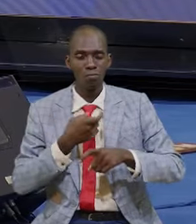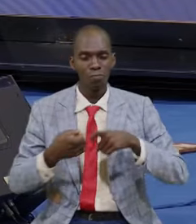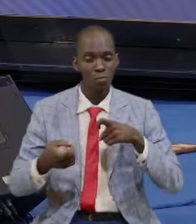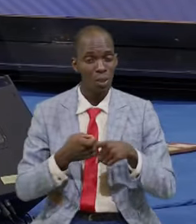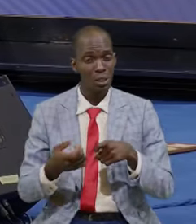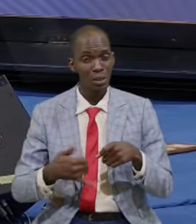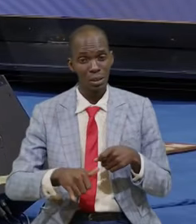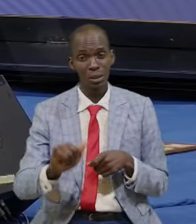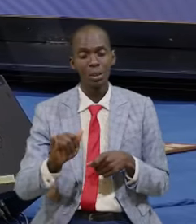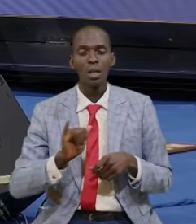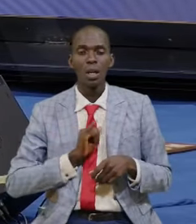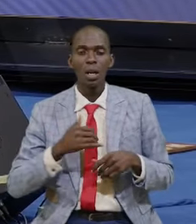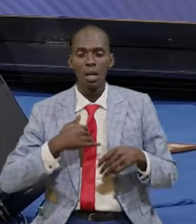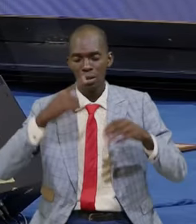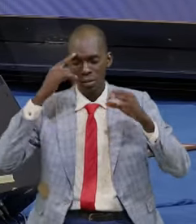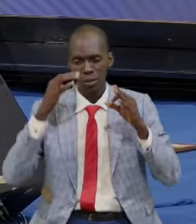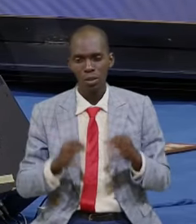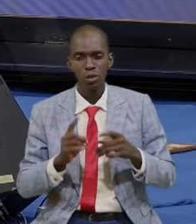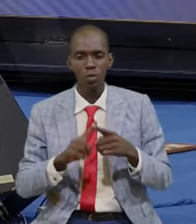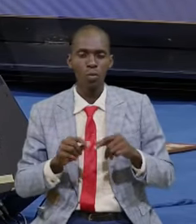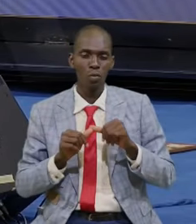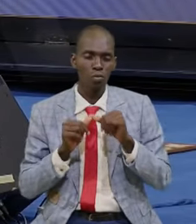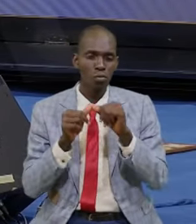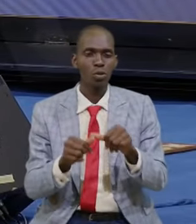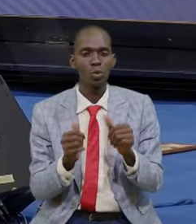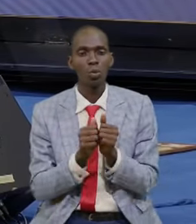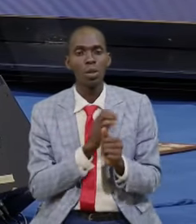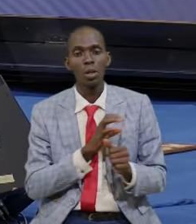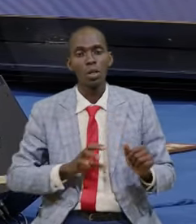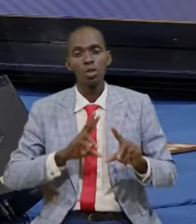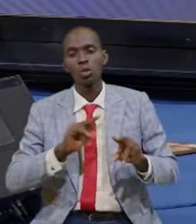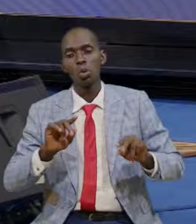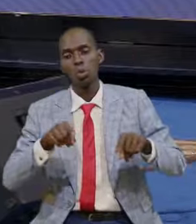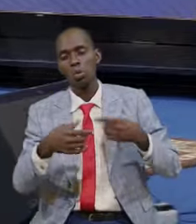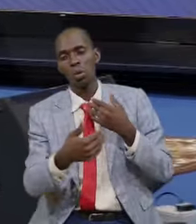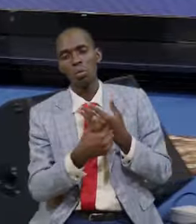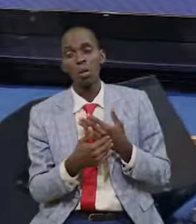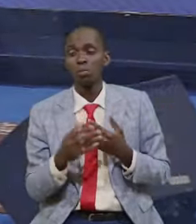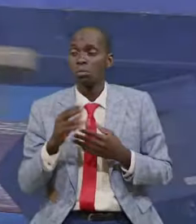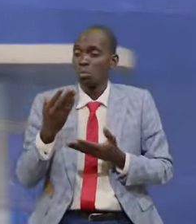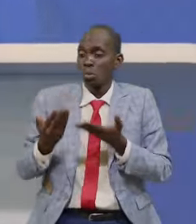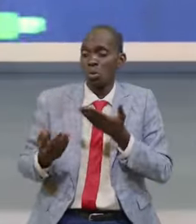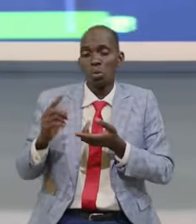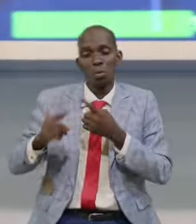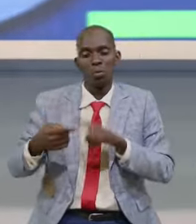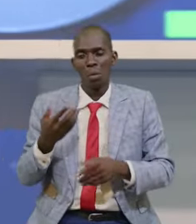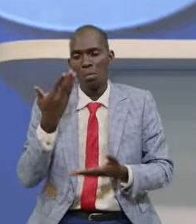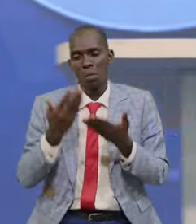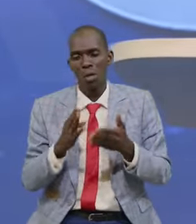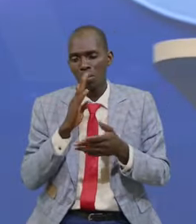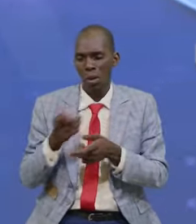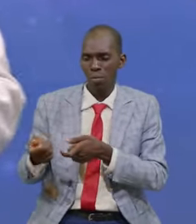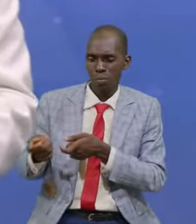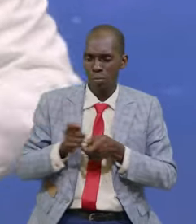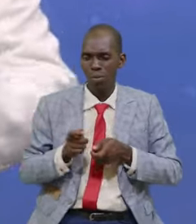I've decided to follow Christ. No turning back, no turning back. Do friends may be pulling me and may be saying,